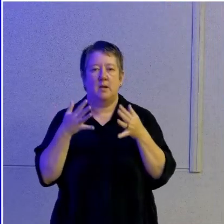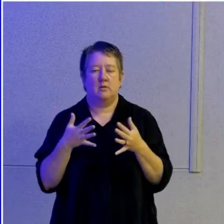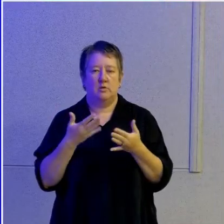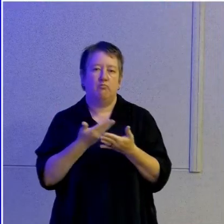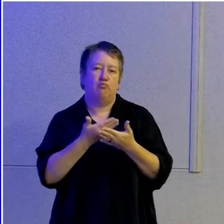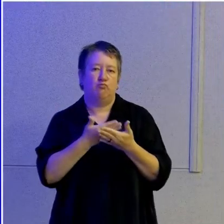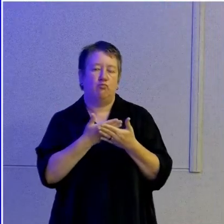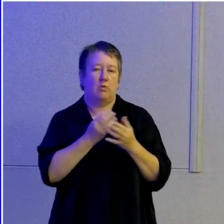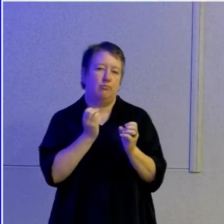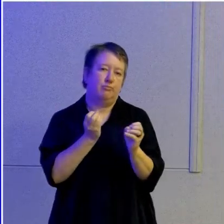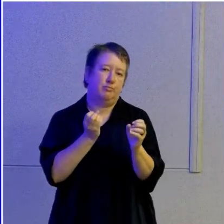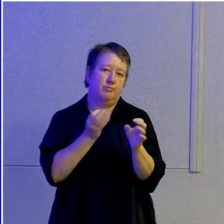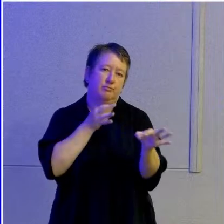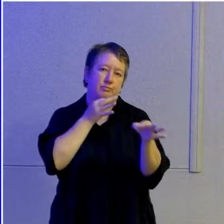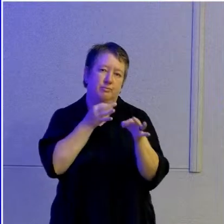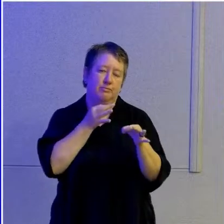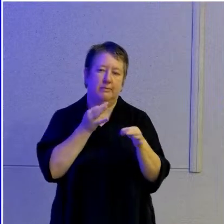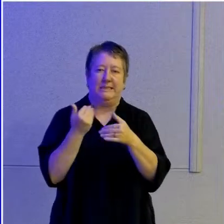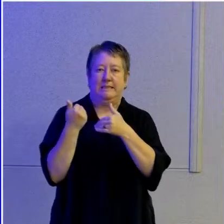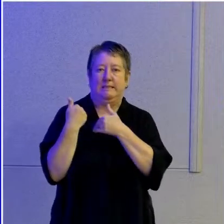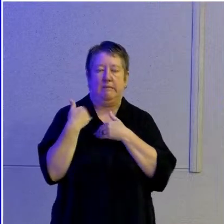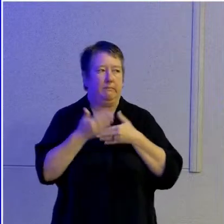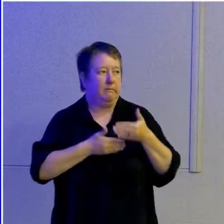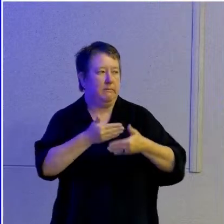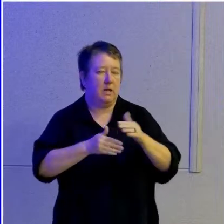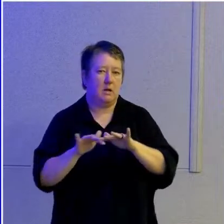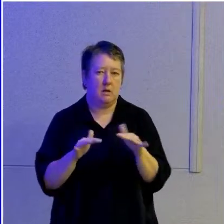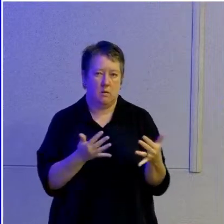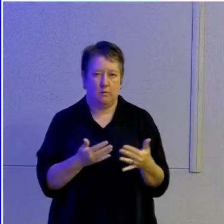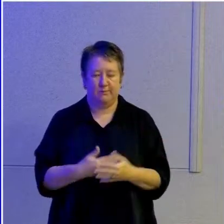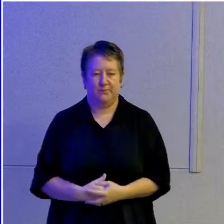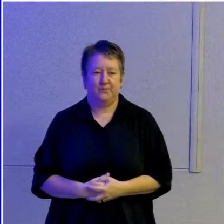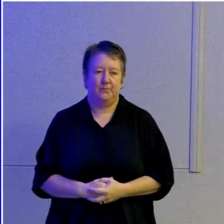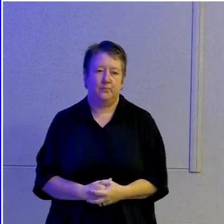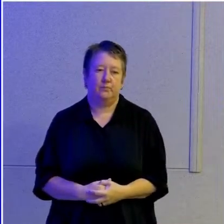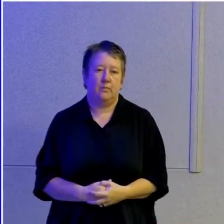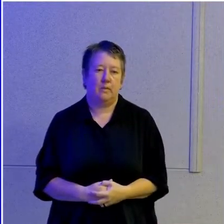the safety brief before I continue.